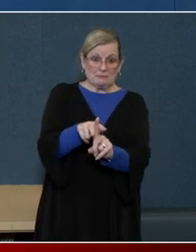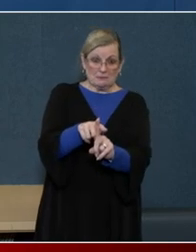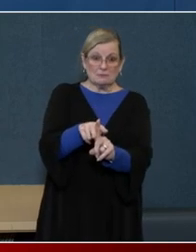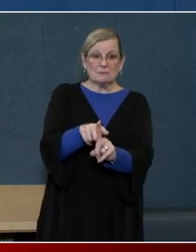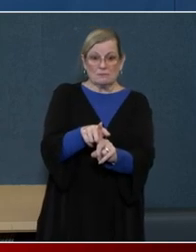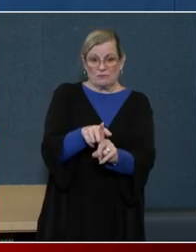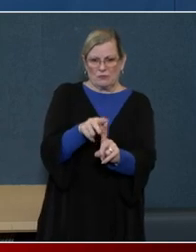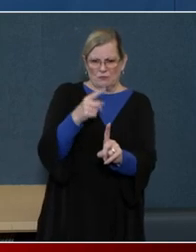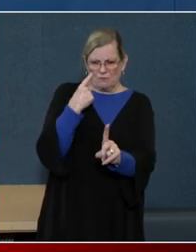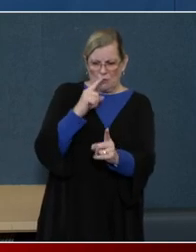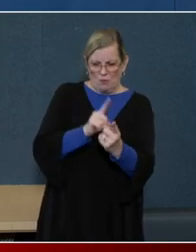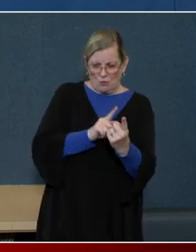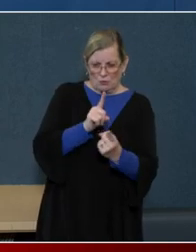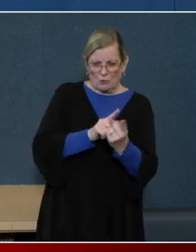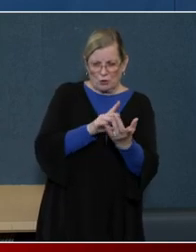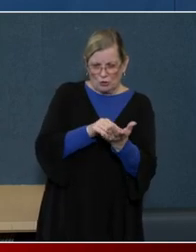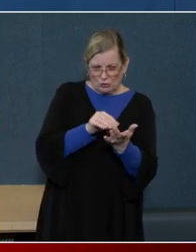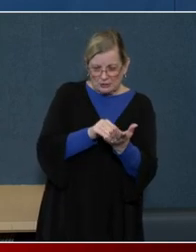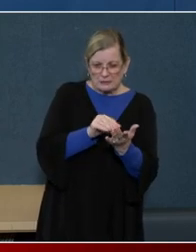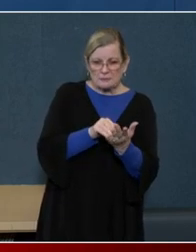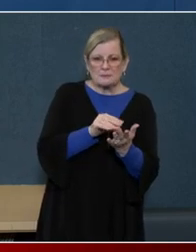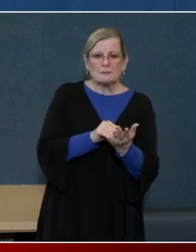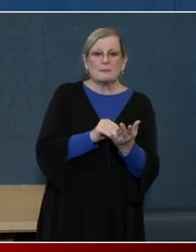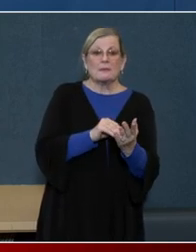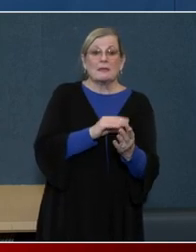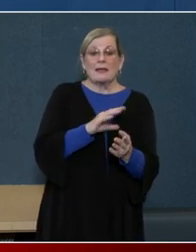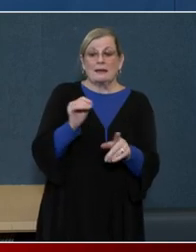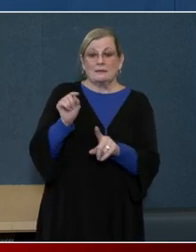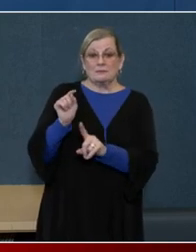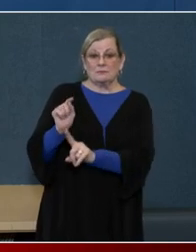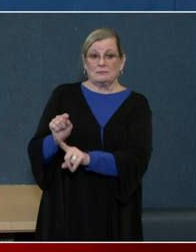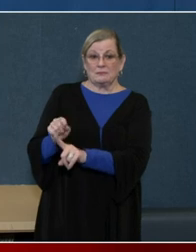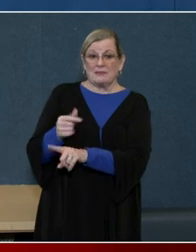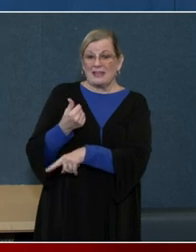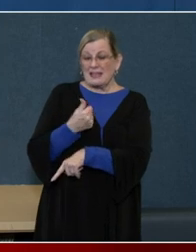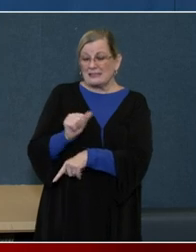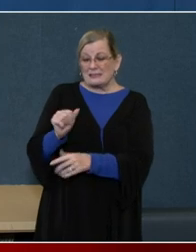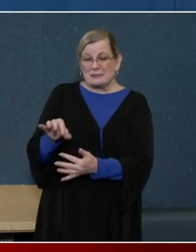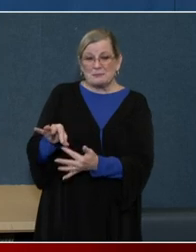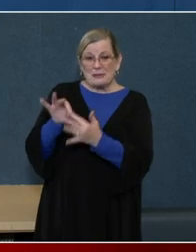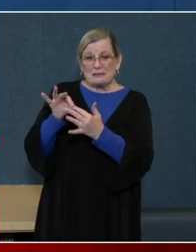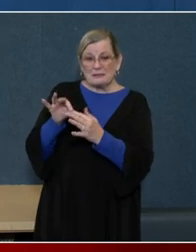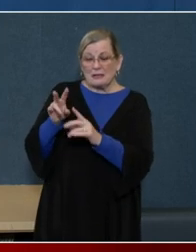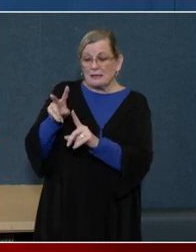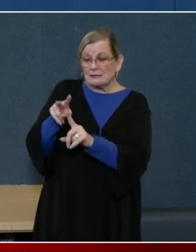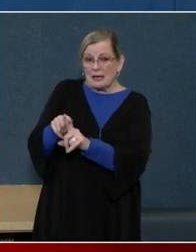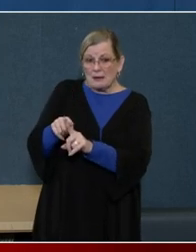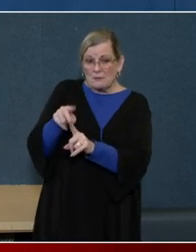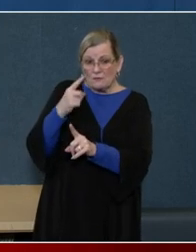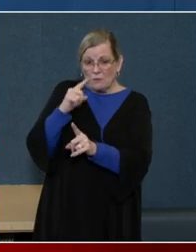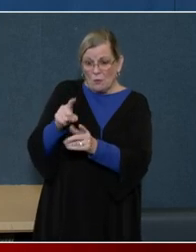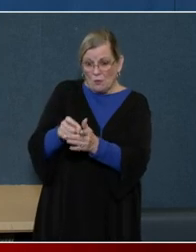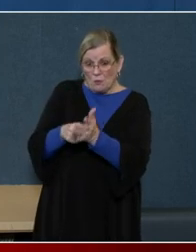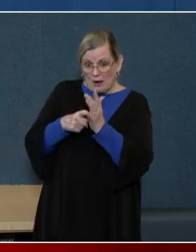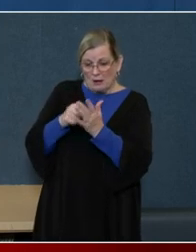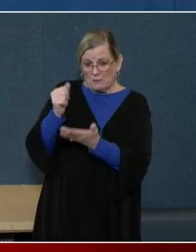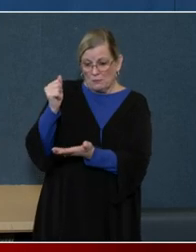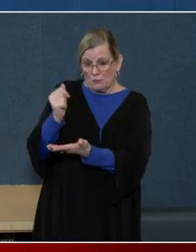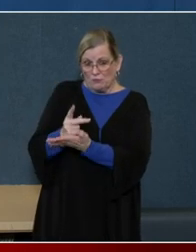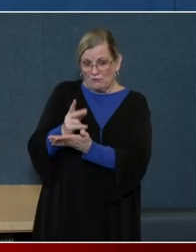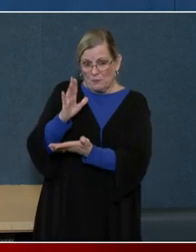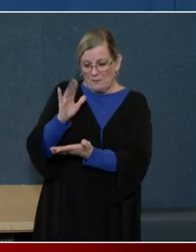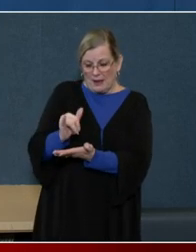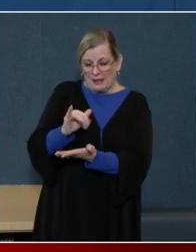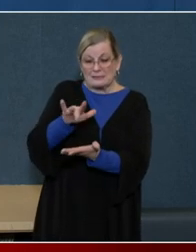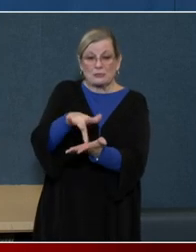learning classroom, and any special assignment would need to be approved, again, by the central office team. And so families may